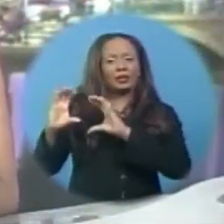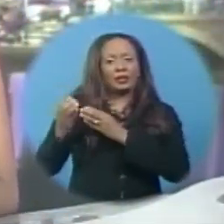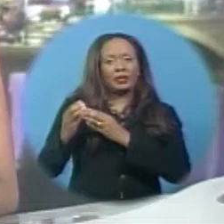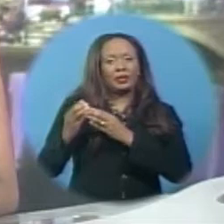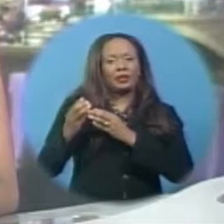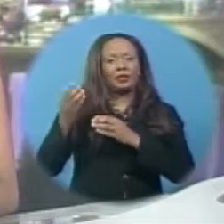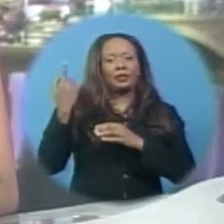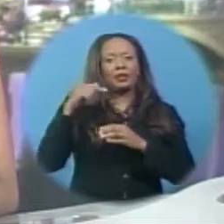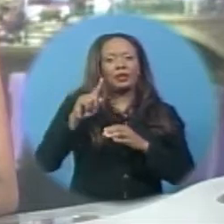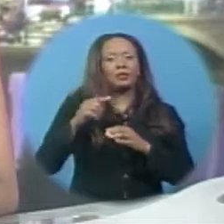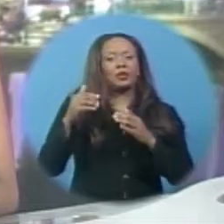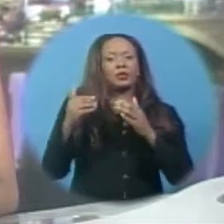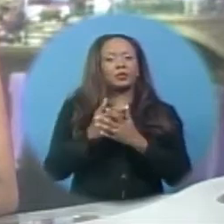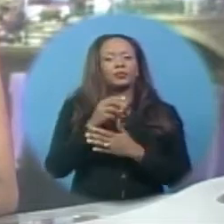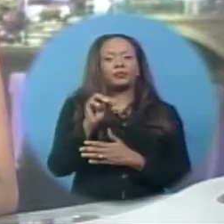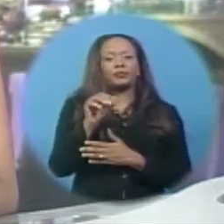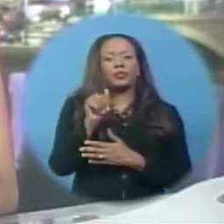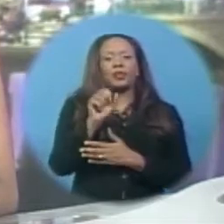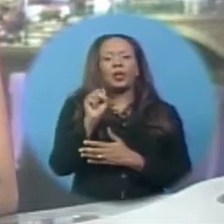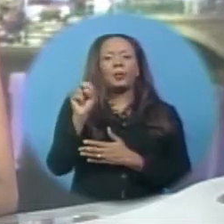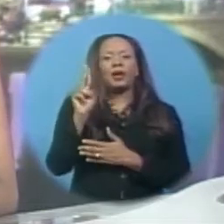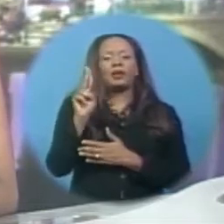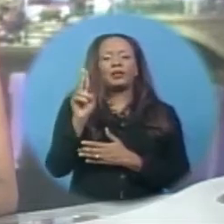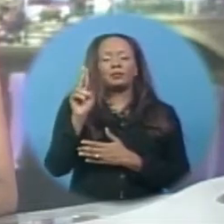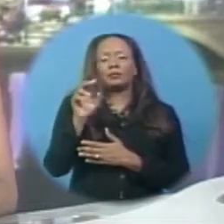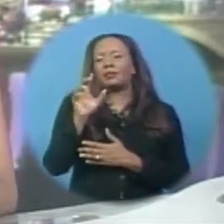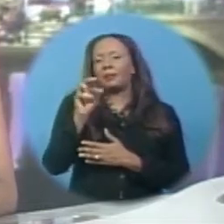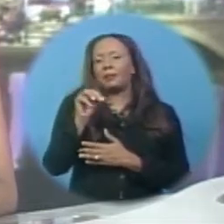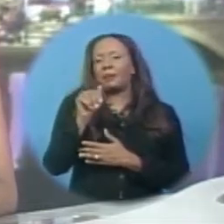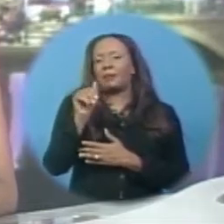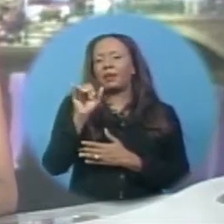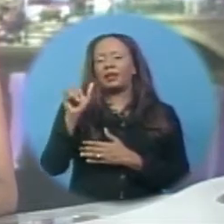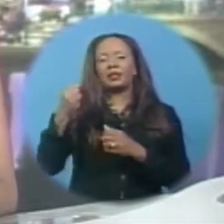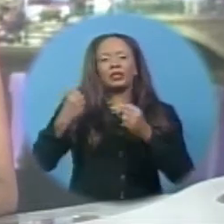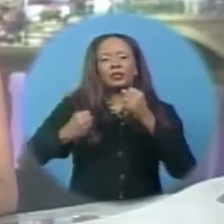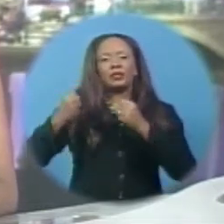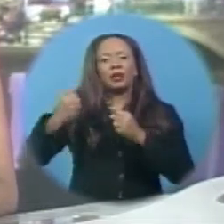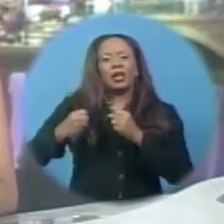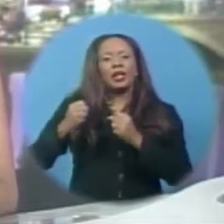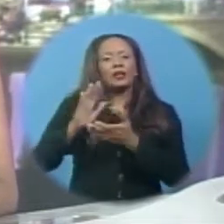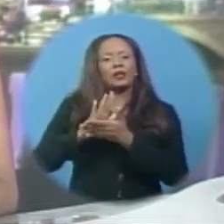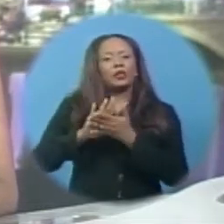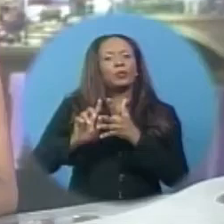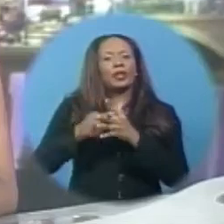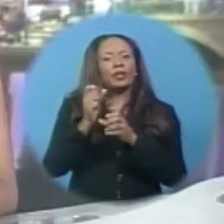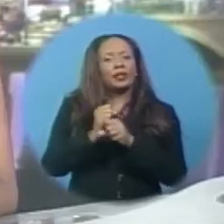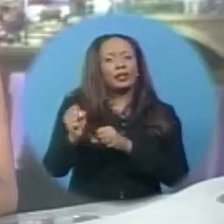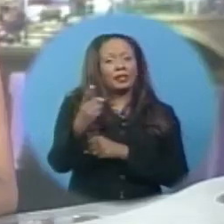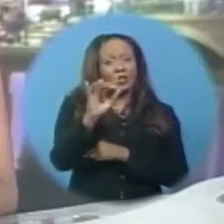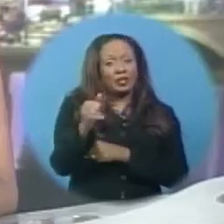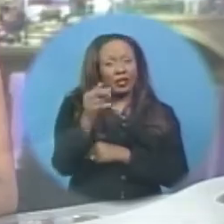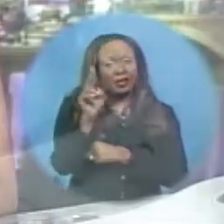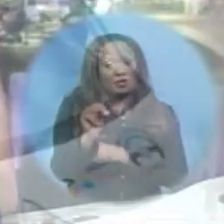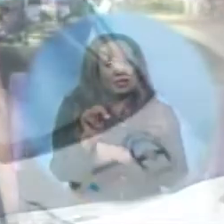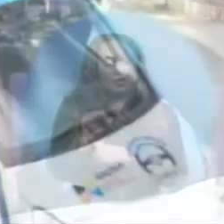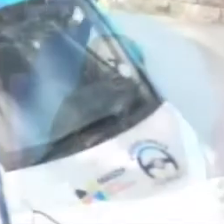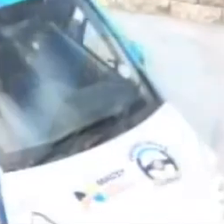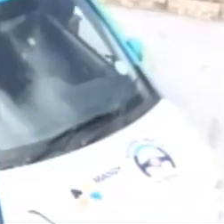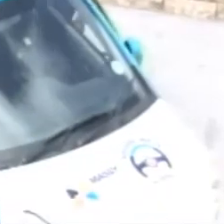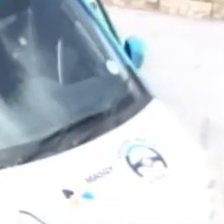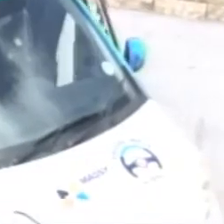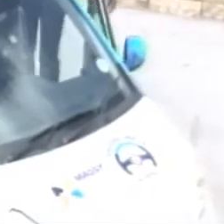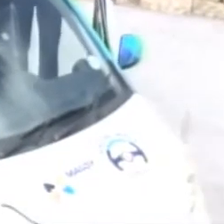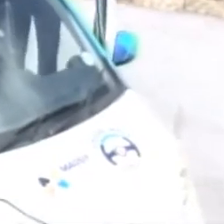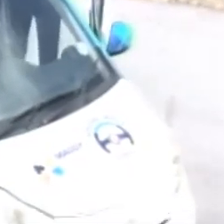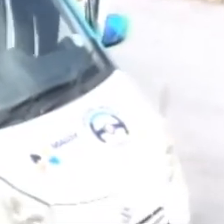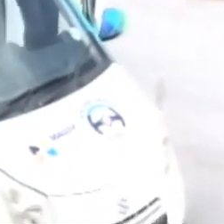newly formed Massey United Insurance Driving Skills Academy will begin from next January. The institution, which was officially launched this morning,